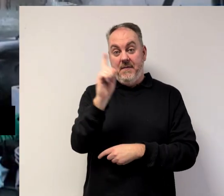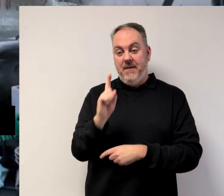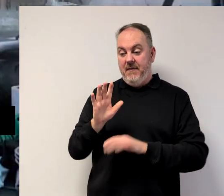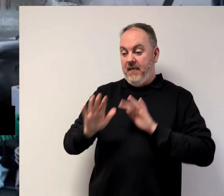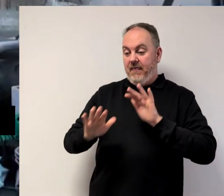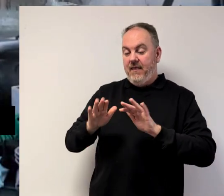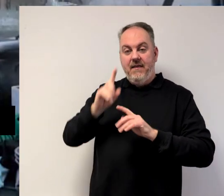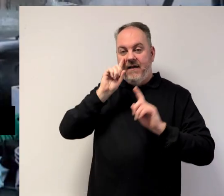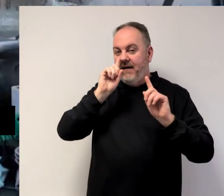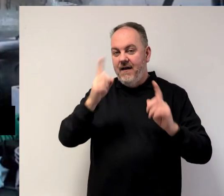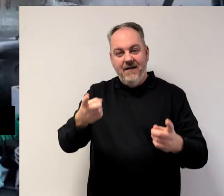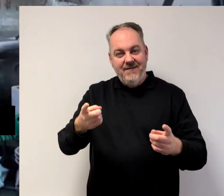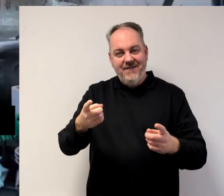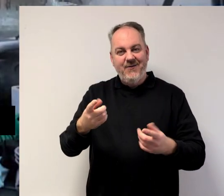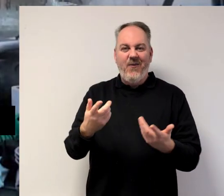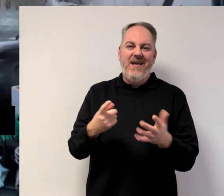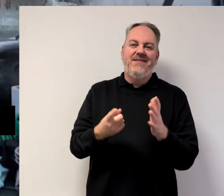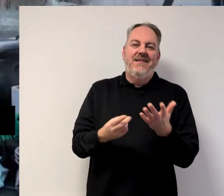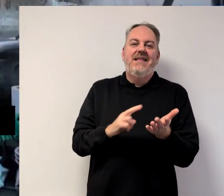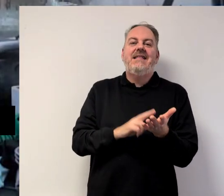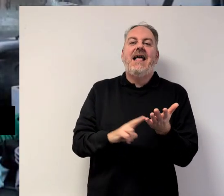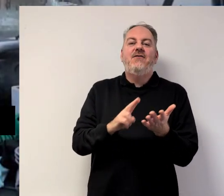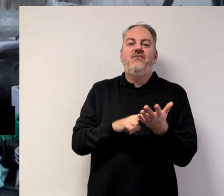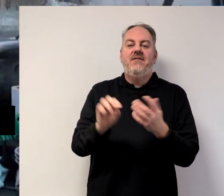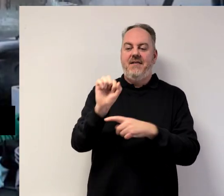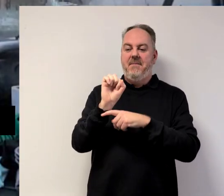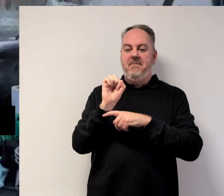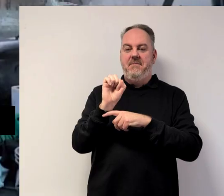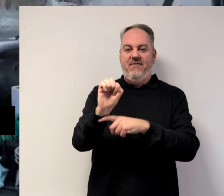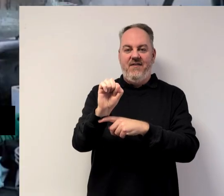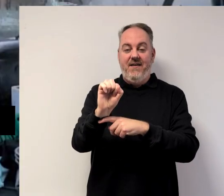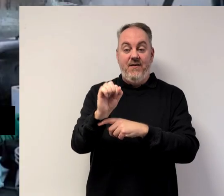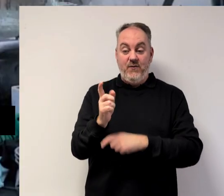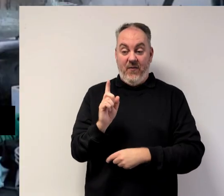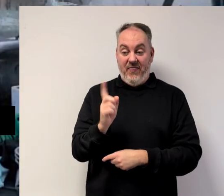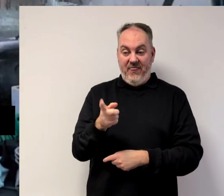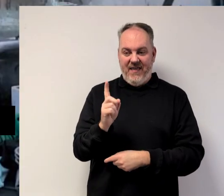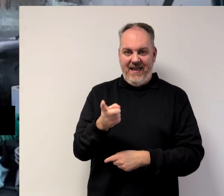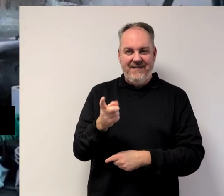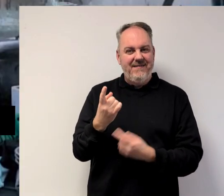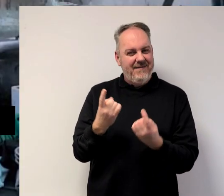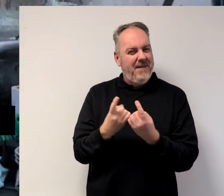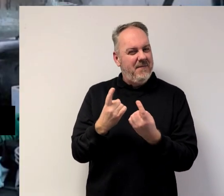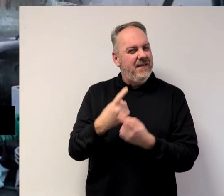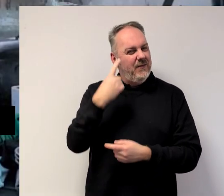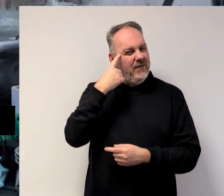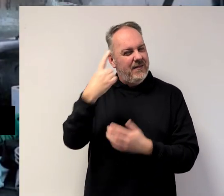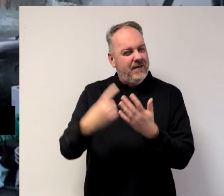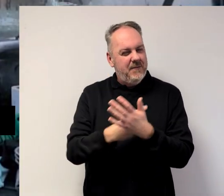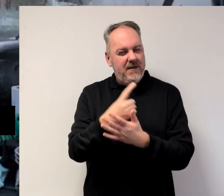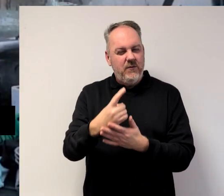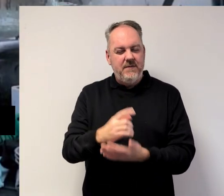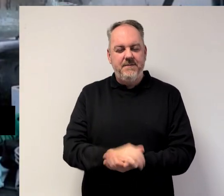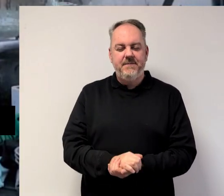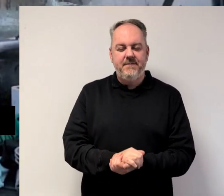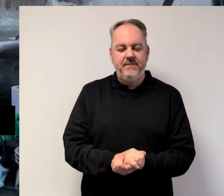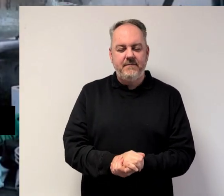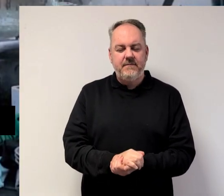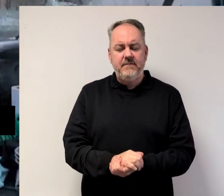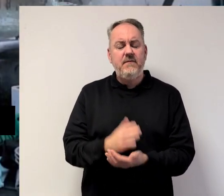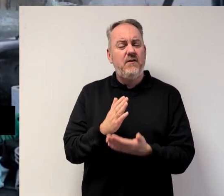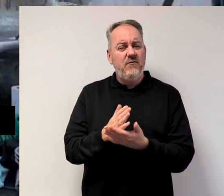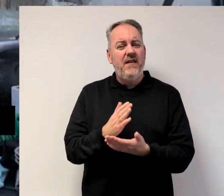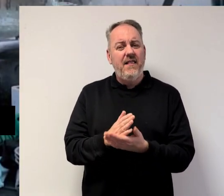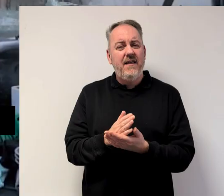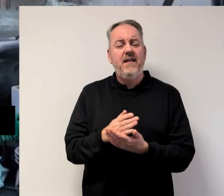So I would, that's a consideration, that all allotments are usually fenced